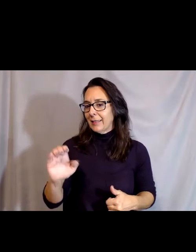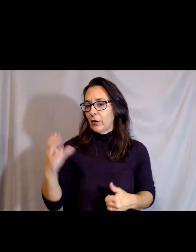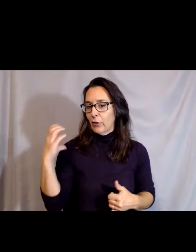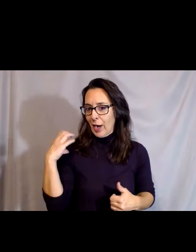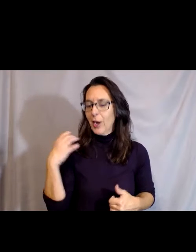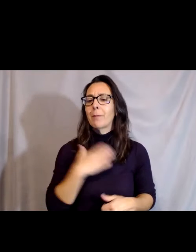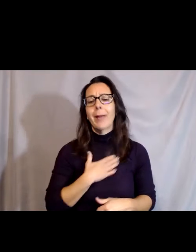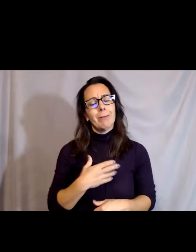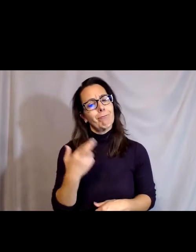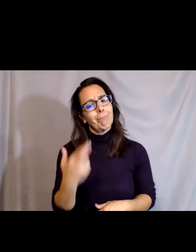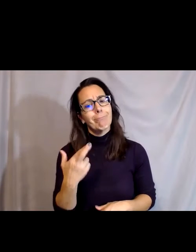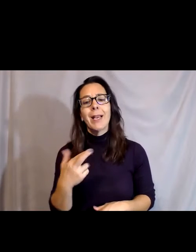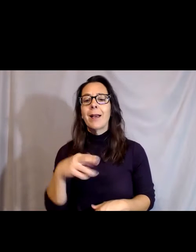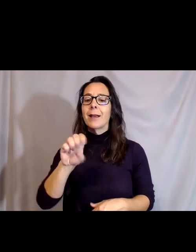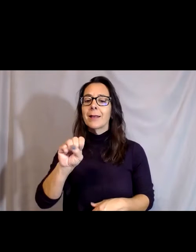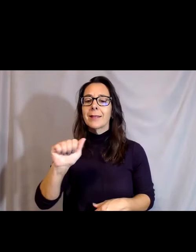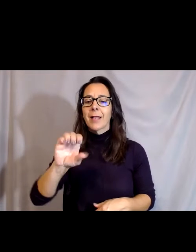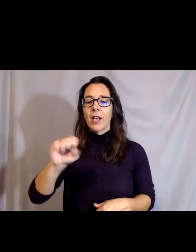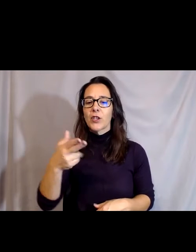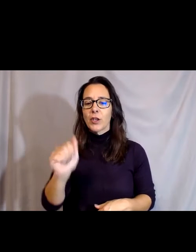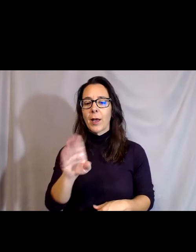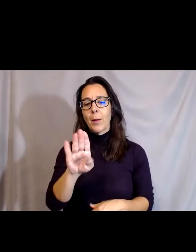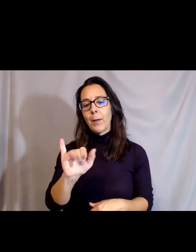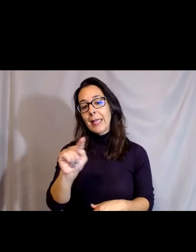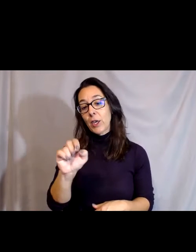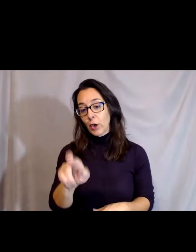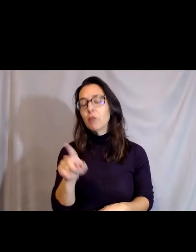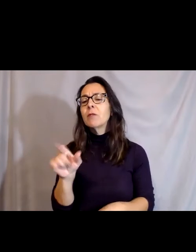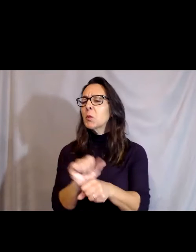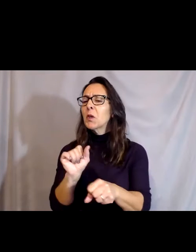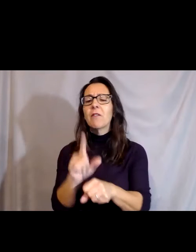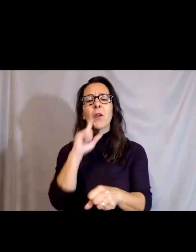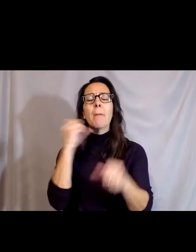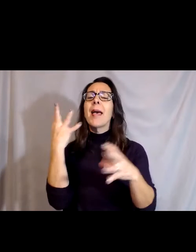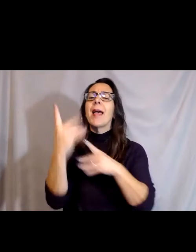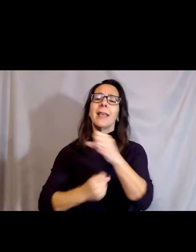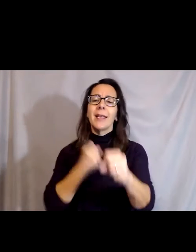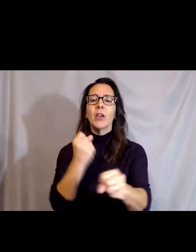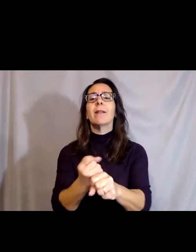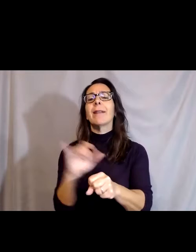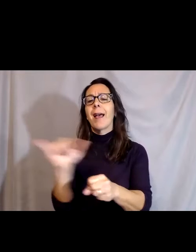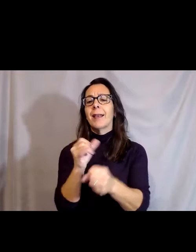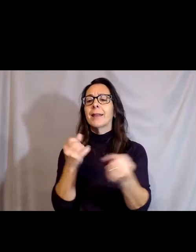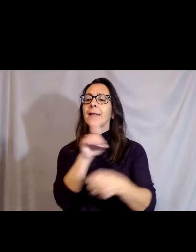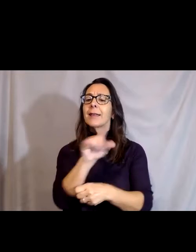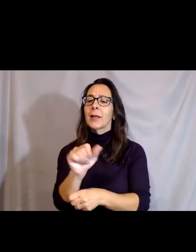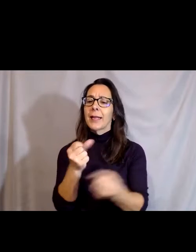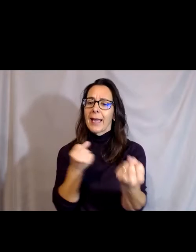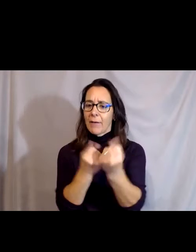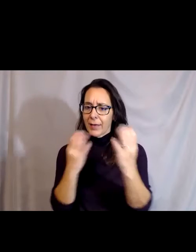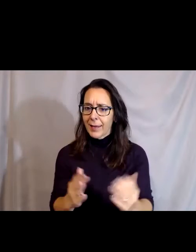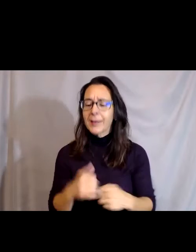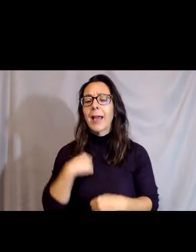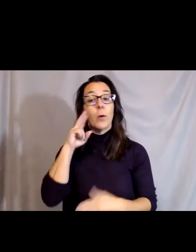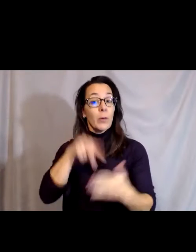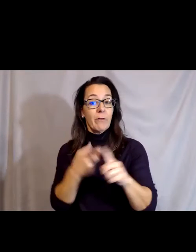Bittner, who has worked for many years as a disability advocate. I'll read directly from her bio.